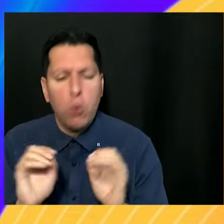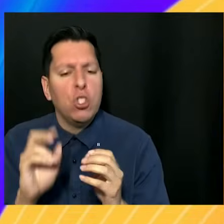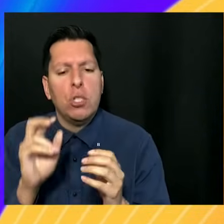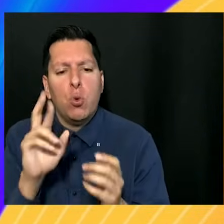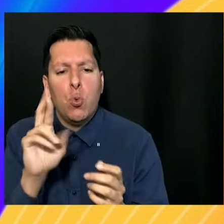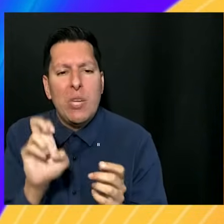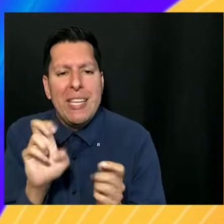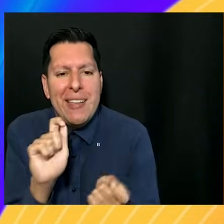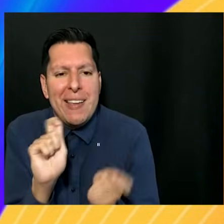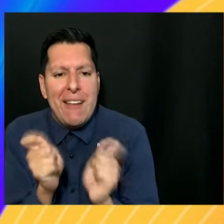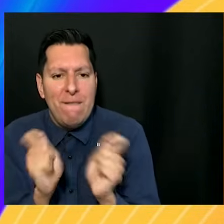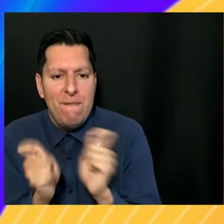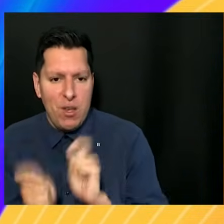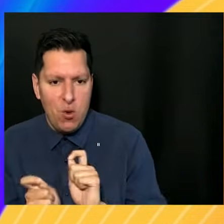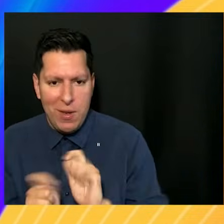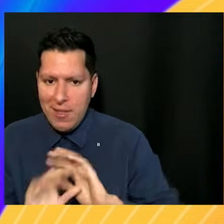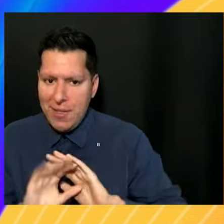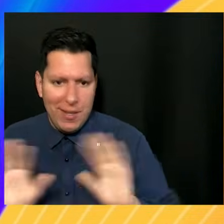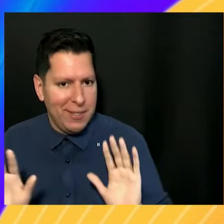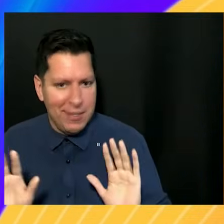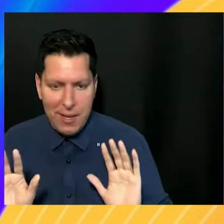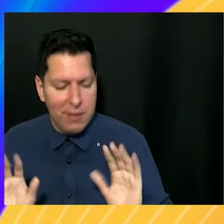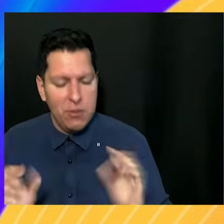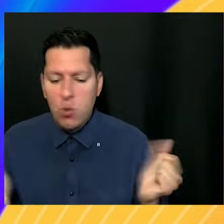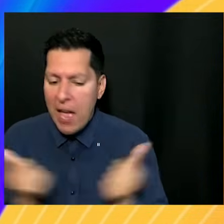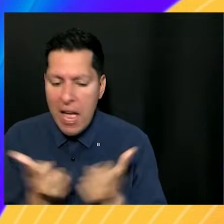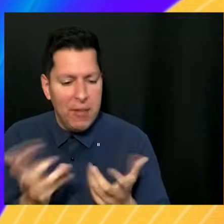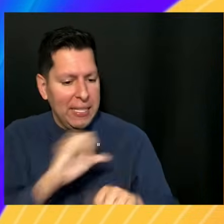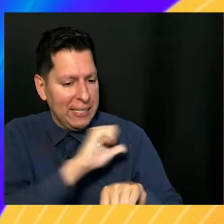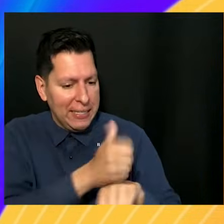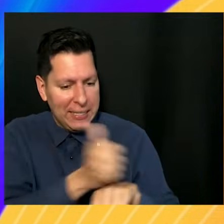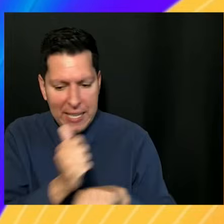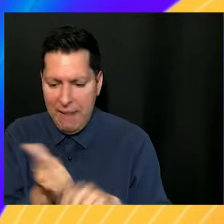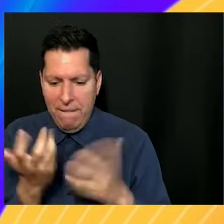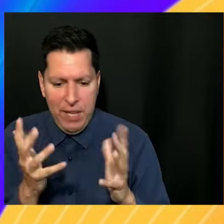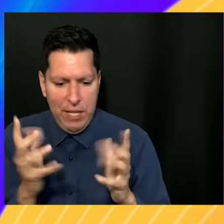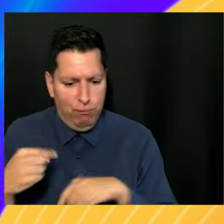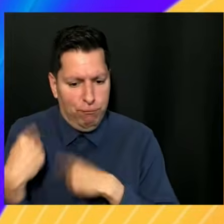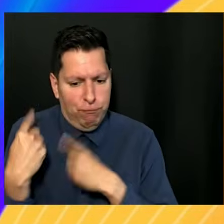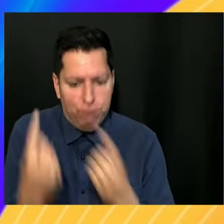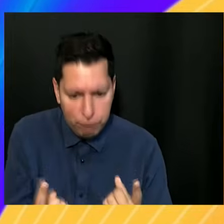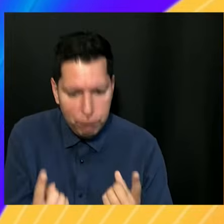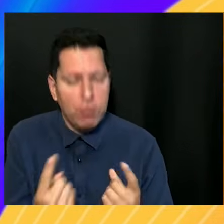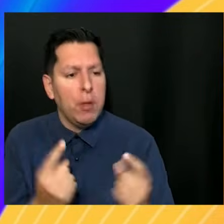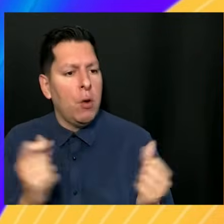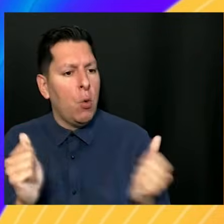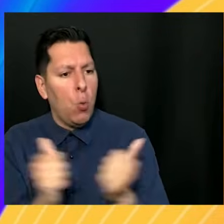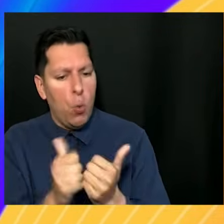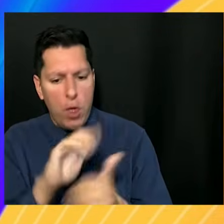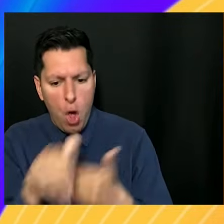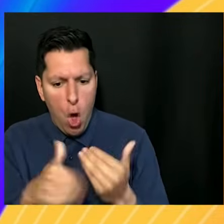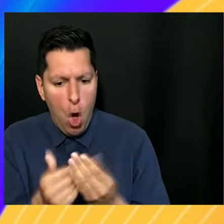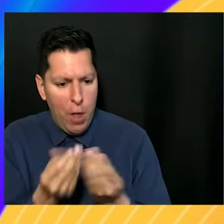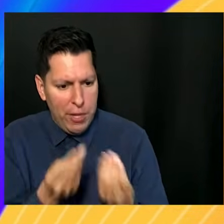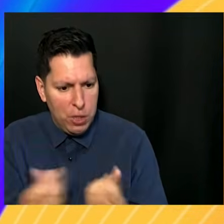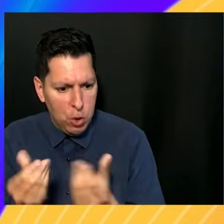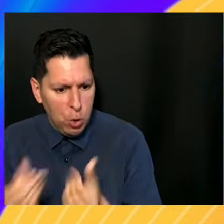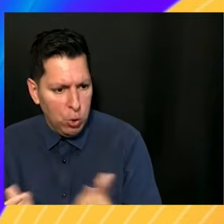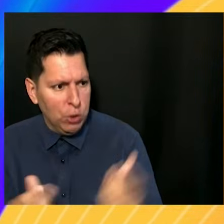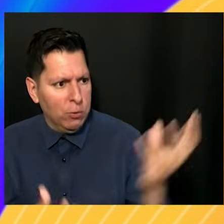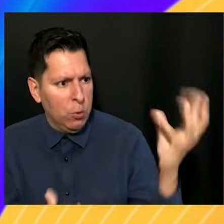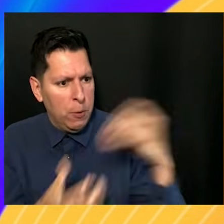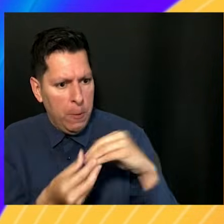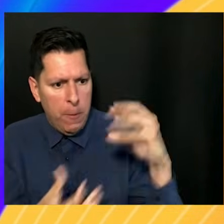of like all the Control Tower features, and as those evolve, we'll evolve the solution, take advantage of them as